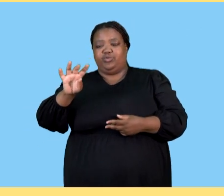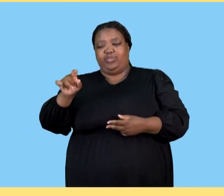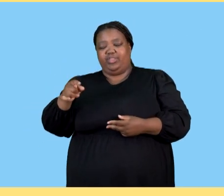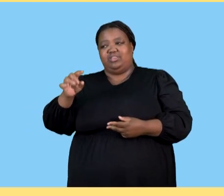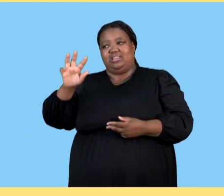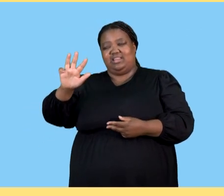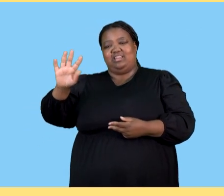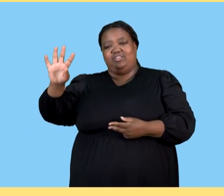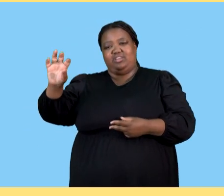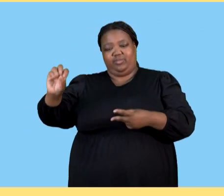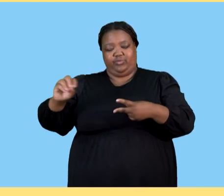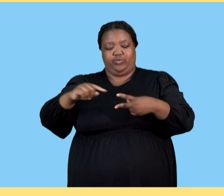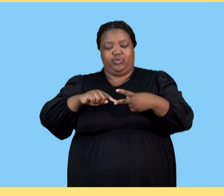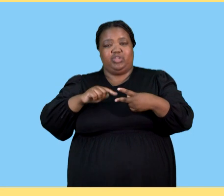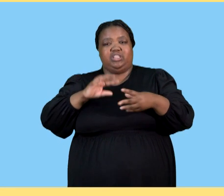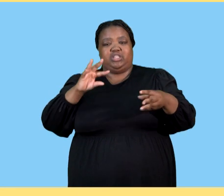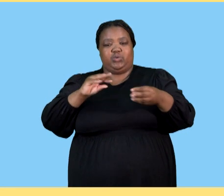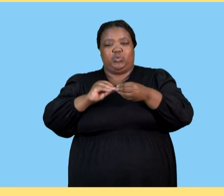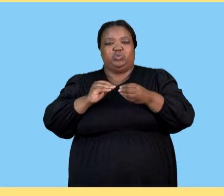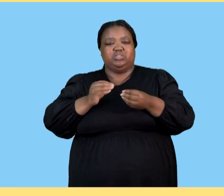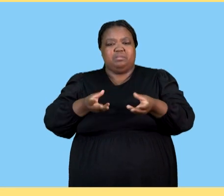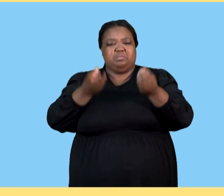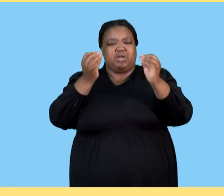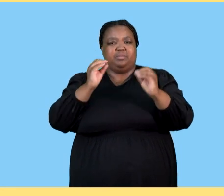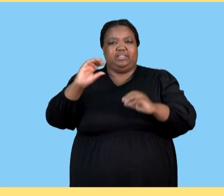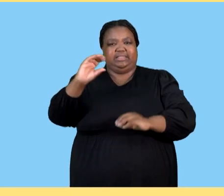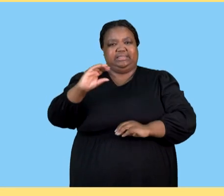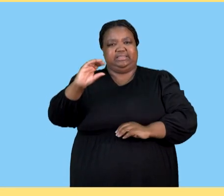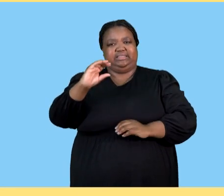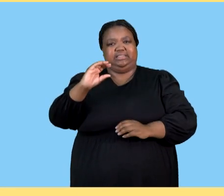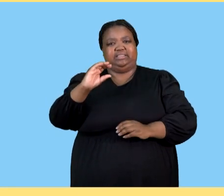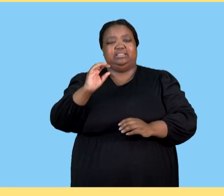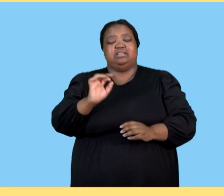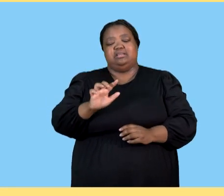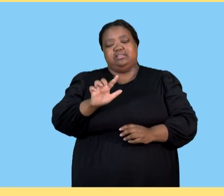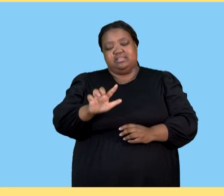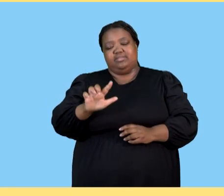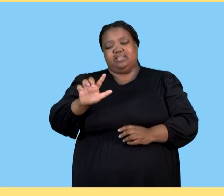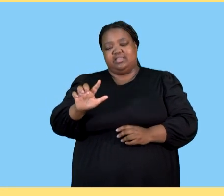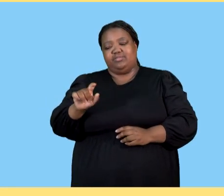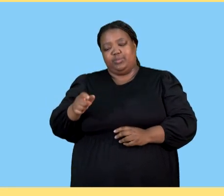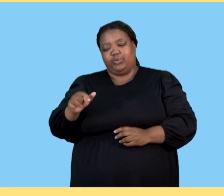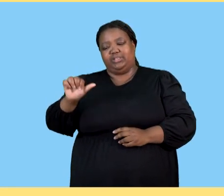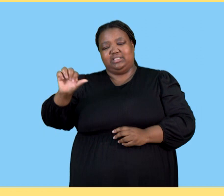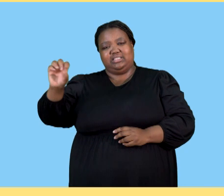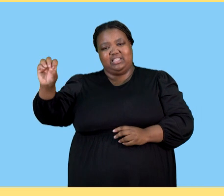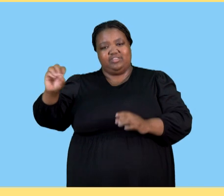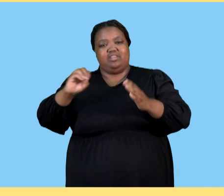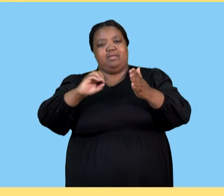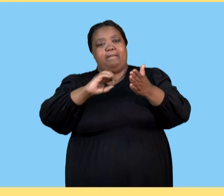44,940, that gives me C. So if I punch in my calculator, I say 77.6